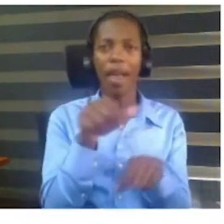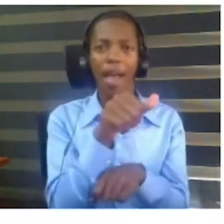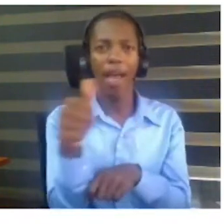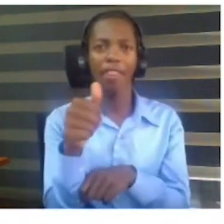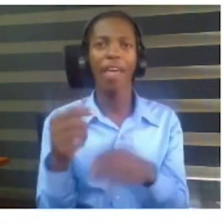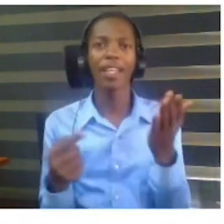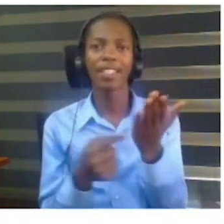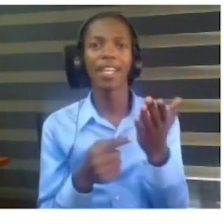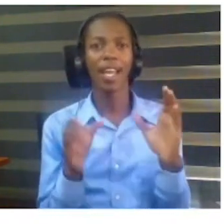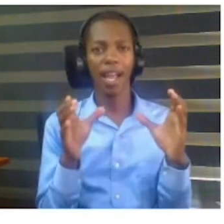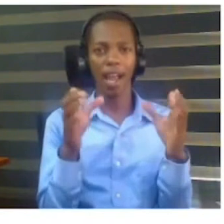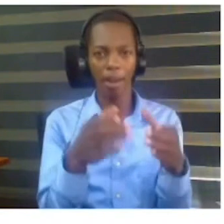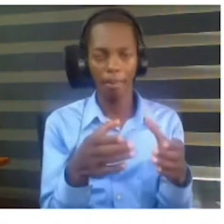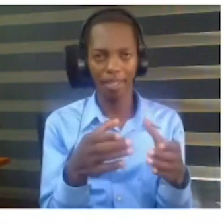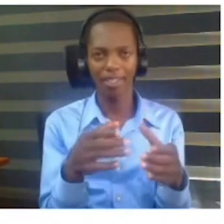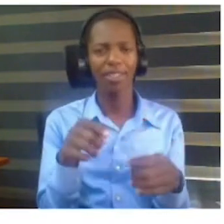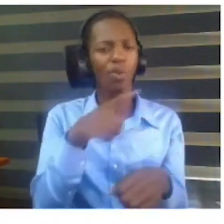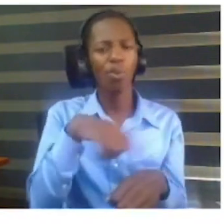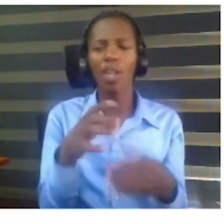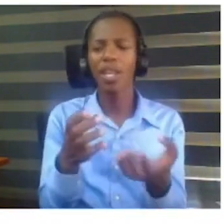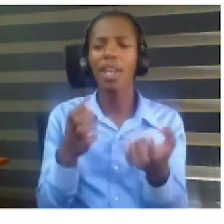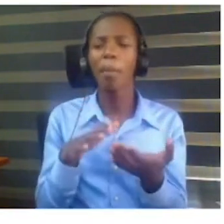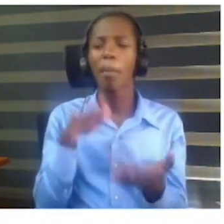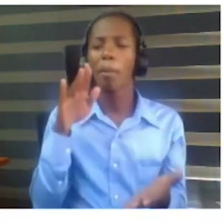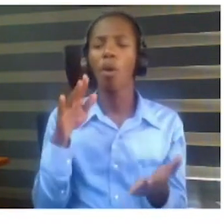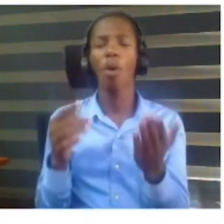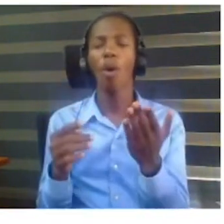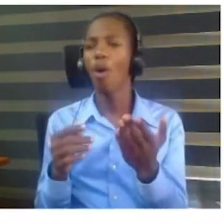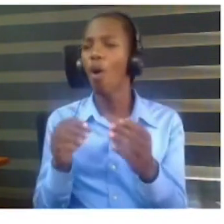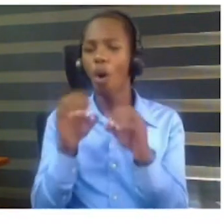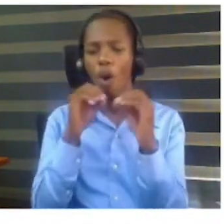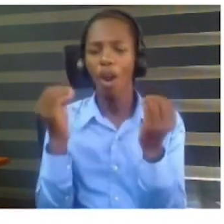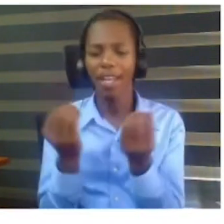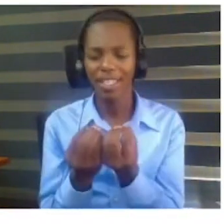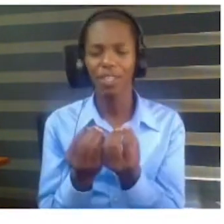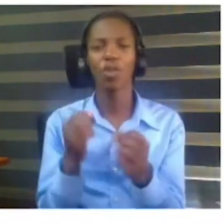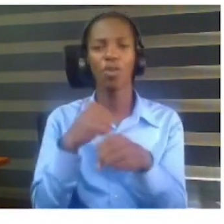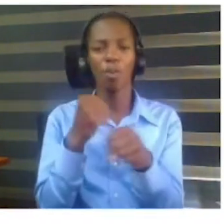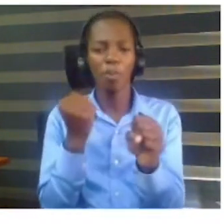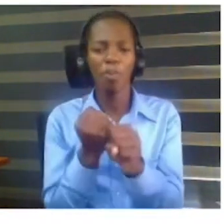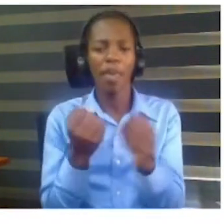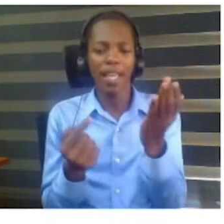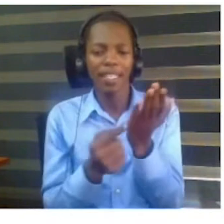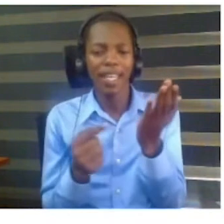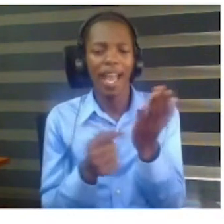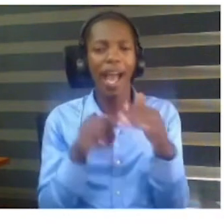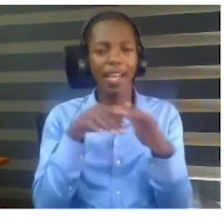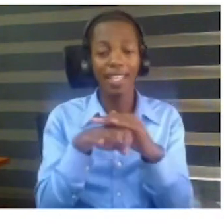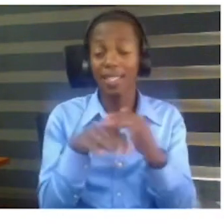more organizations to make technology accessible, especially now during the pandemic.